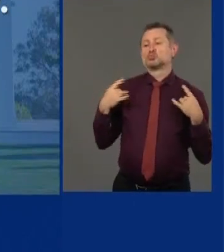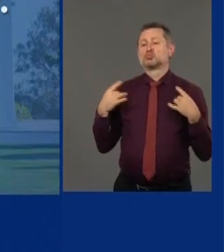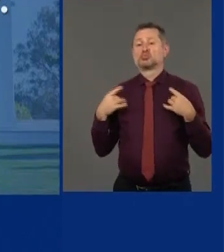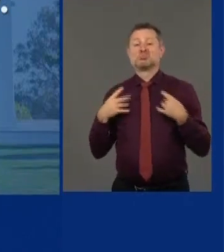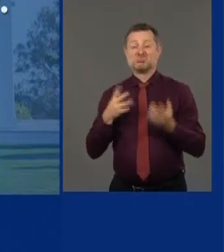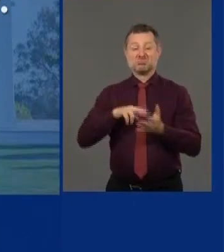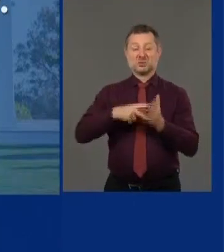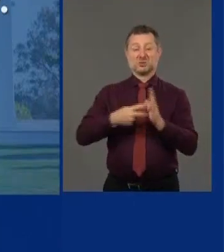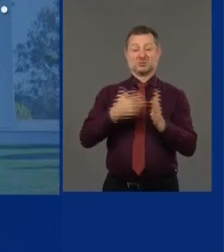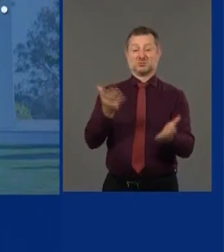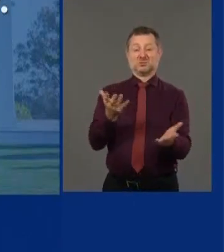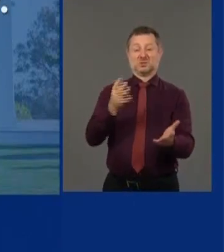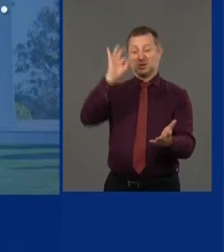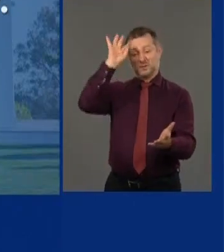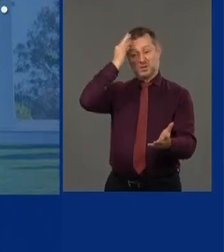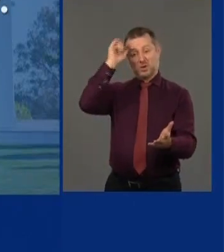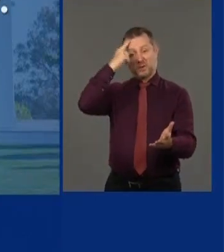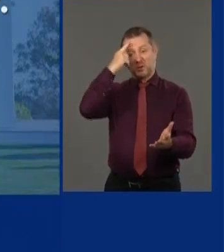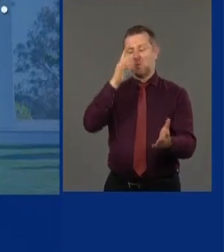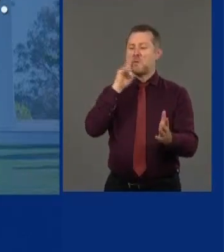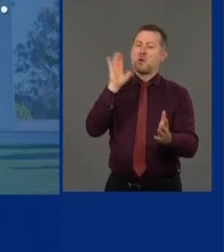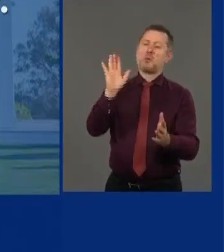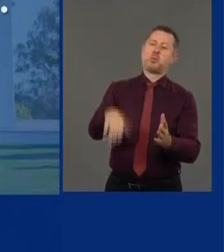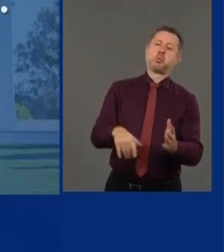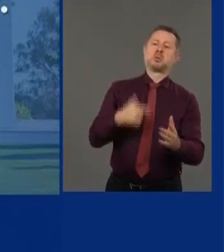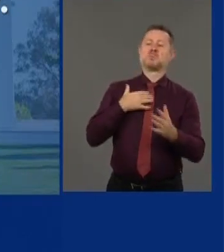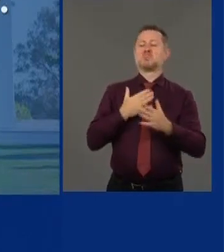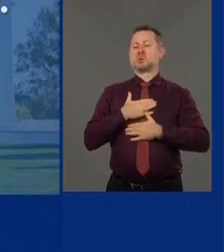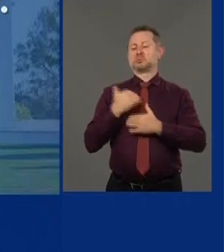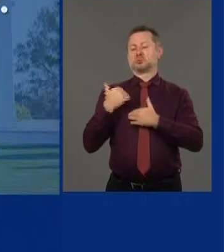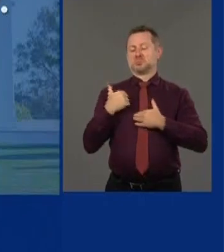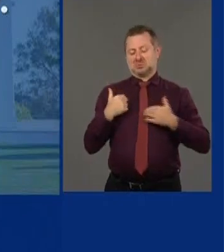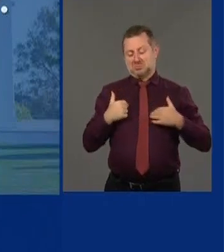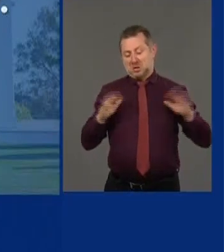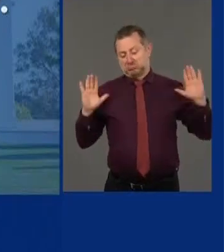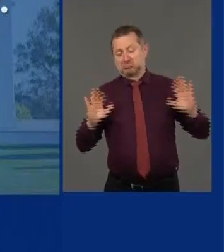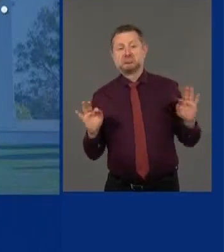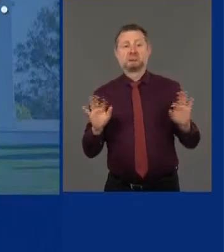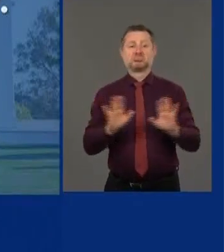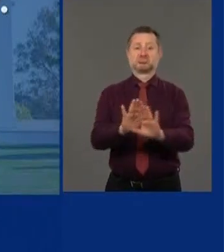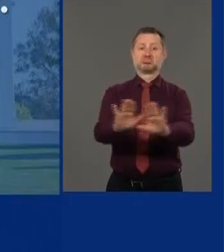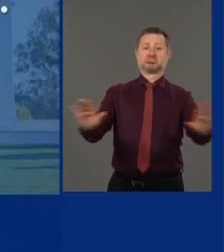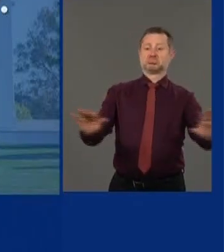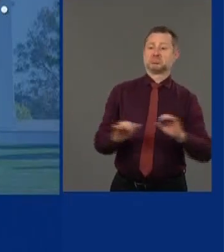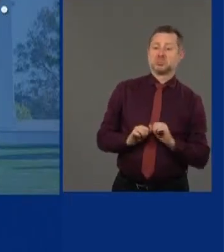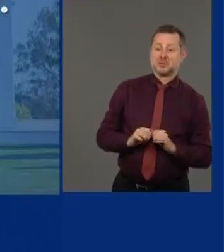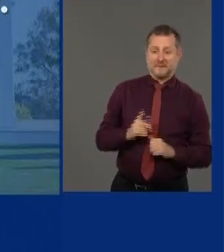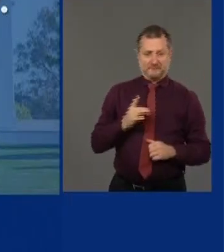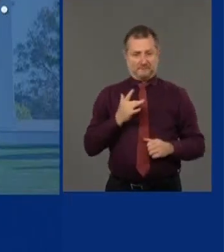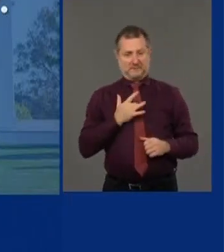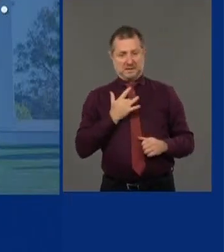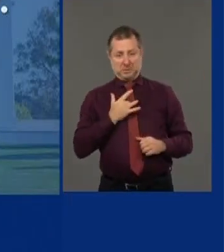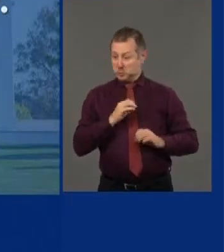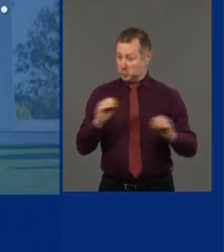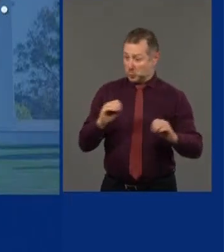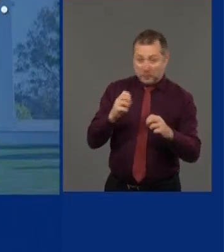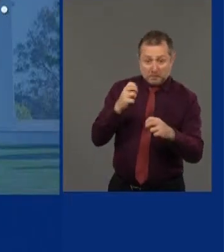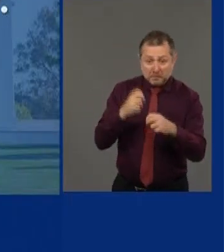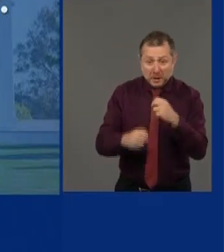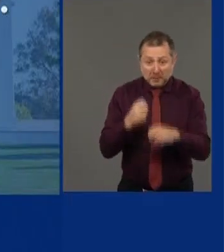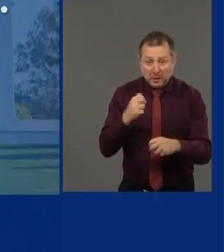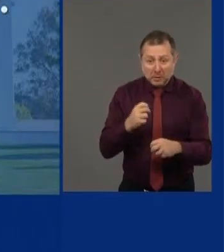the federal government's abandonment of responsibility. If you don't believe it's a problem, you don't try to